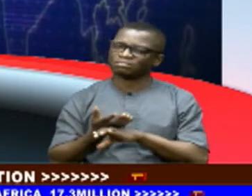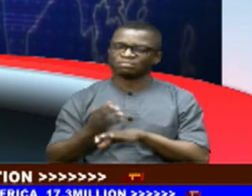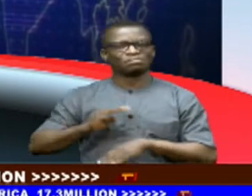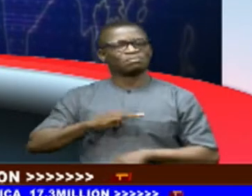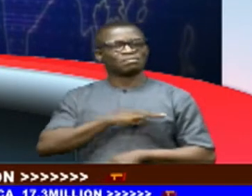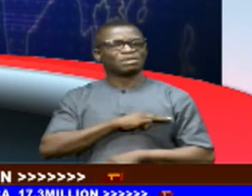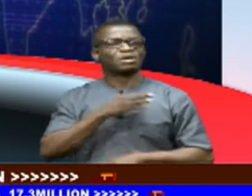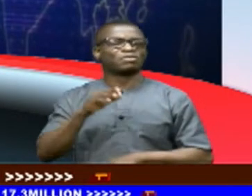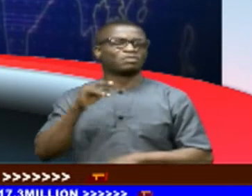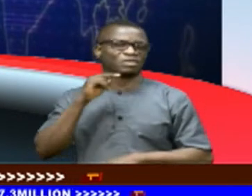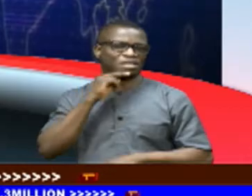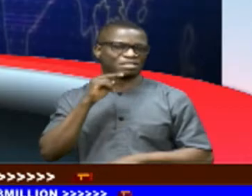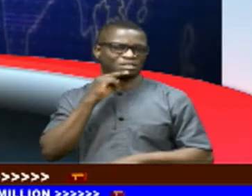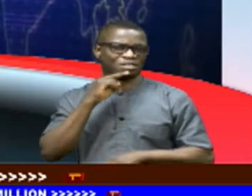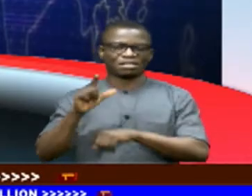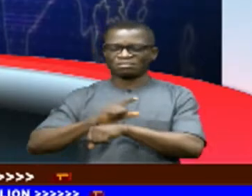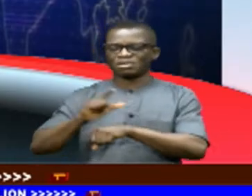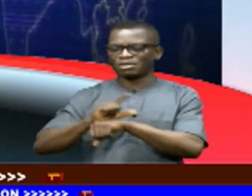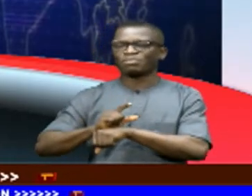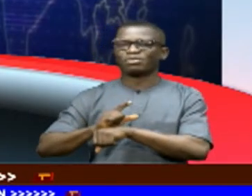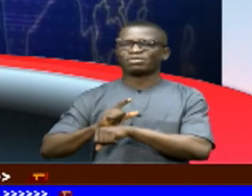the Nigeria Labour Congress